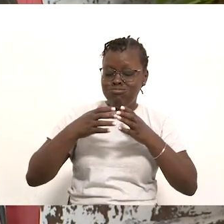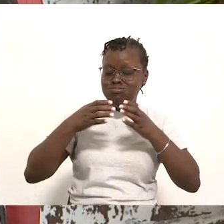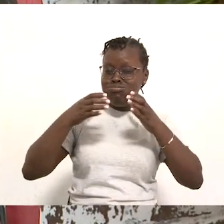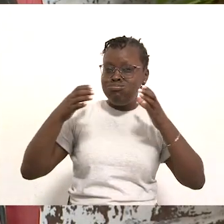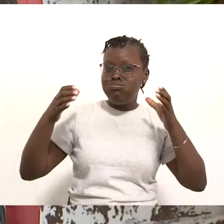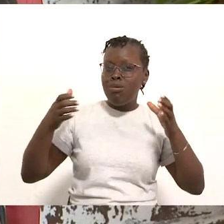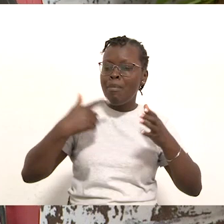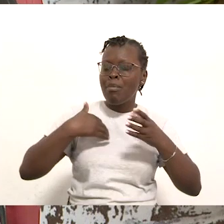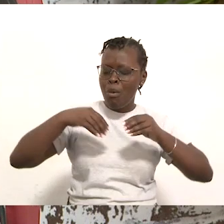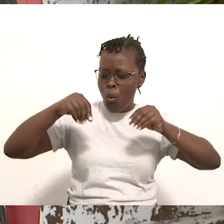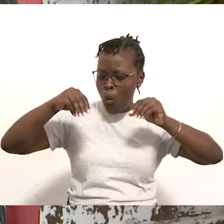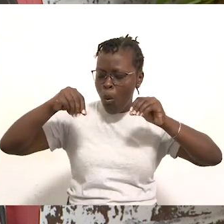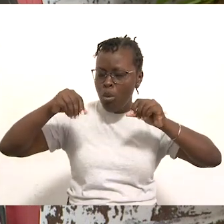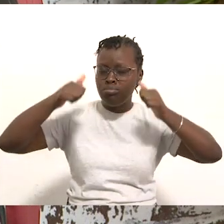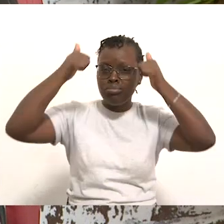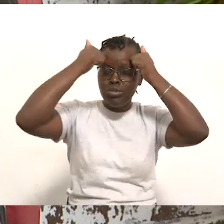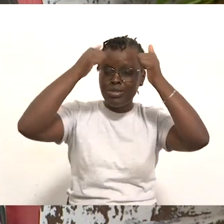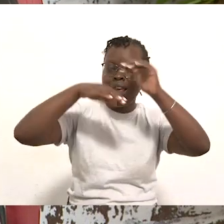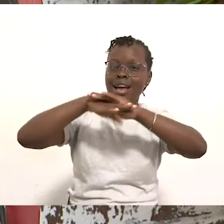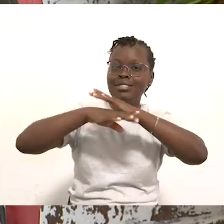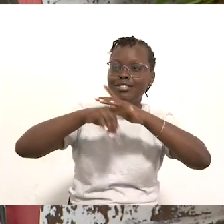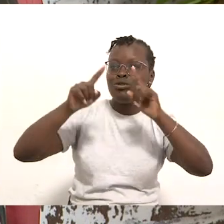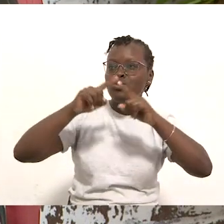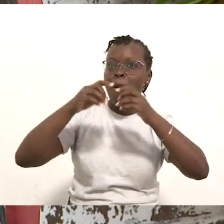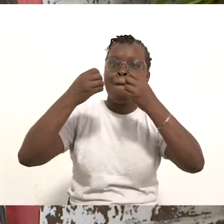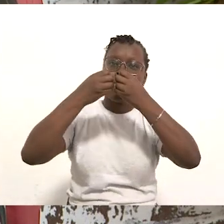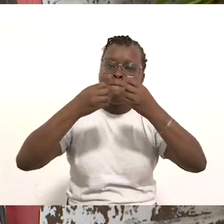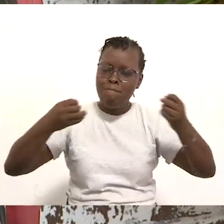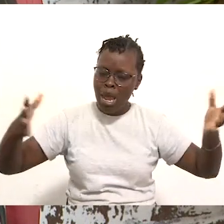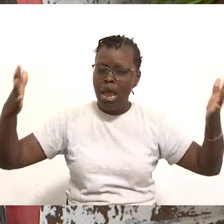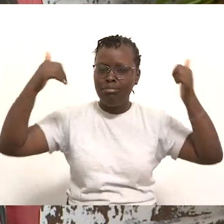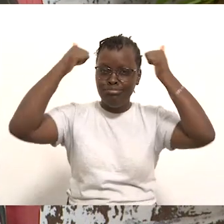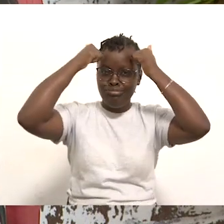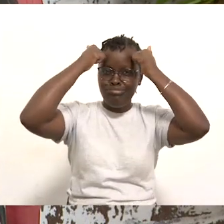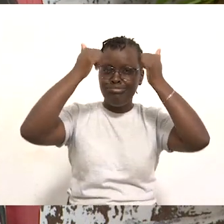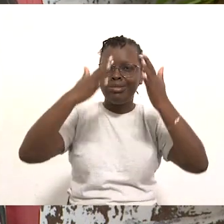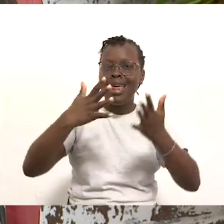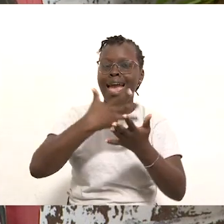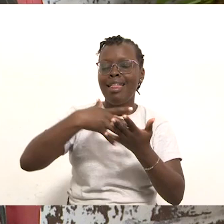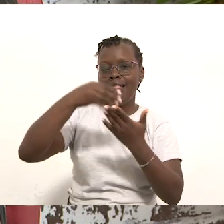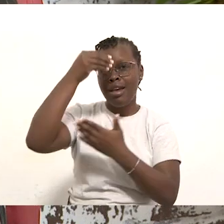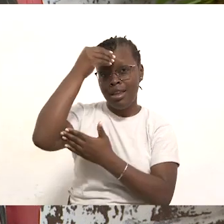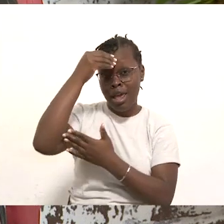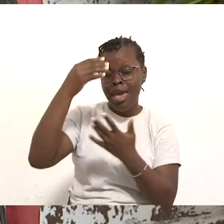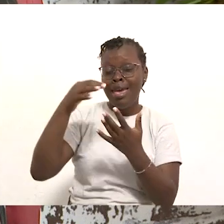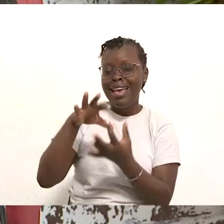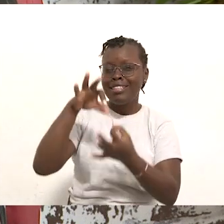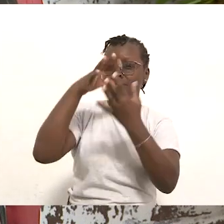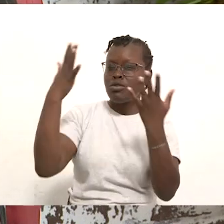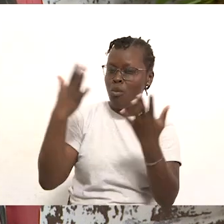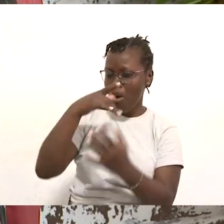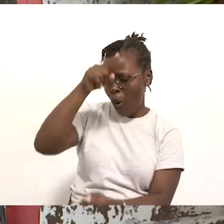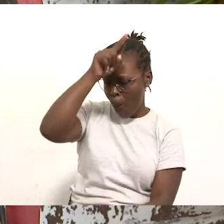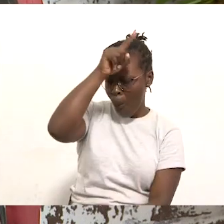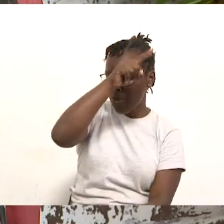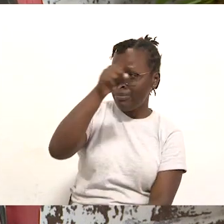making quality education more accessible to a broader range of students or learners, especially in remote or underserved